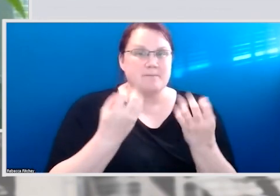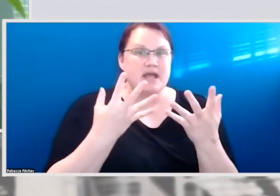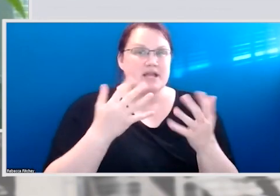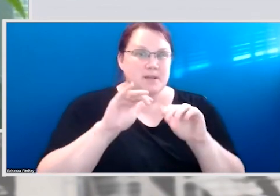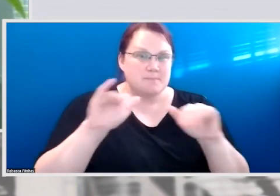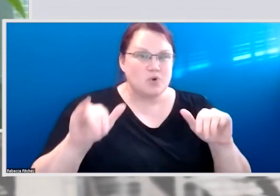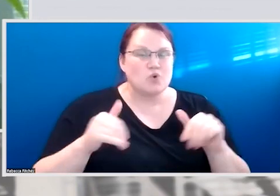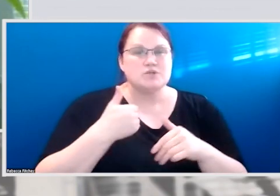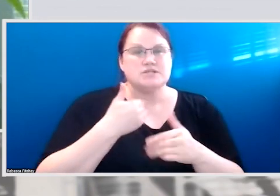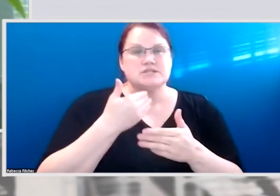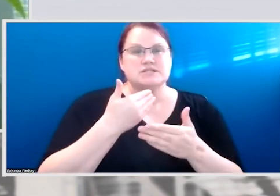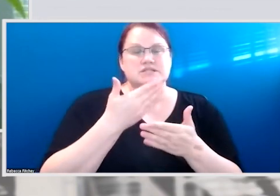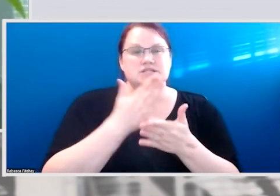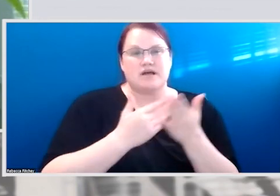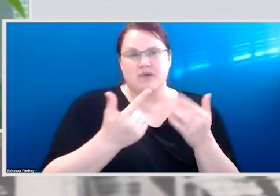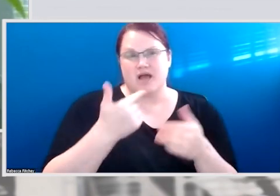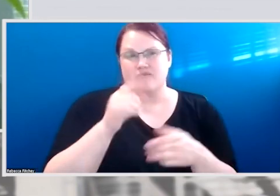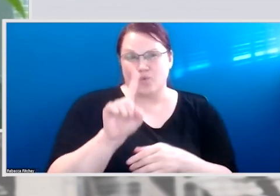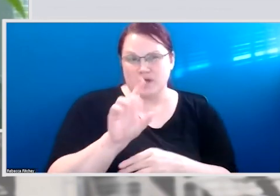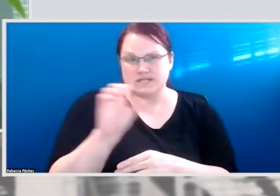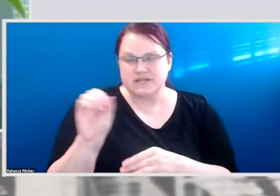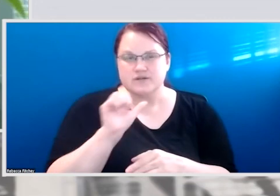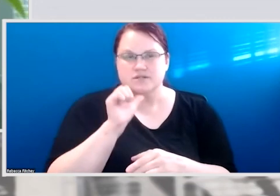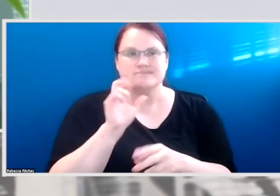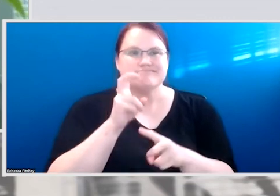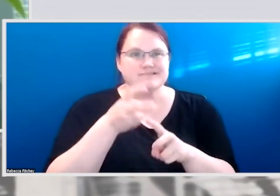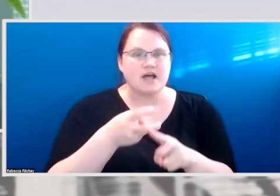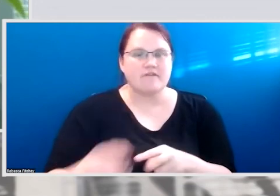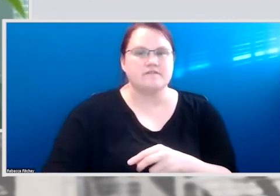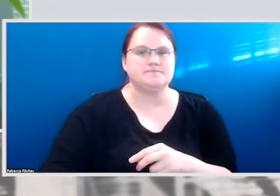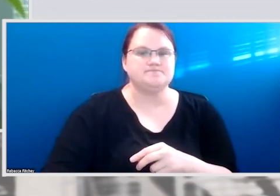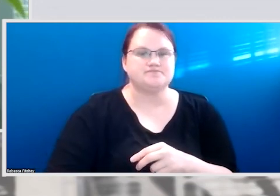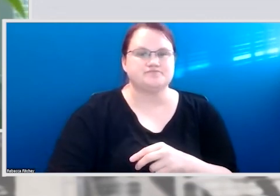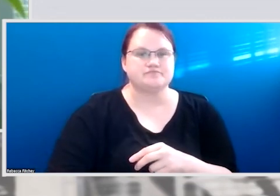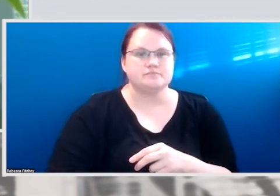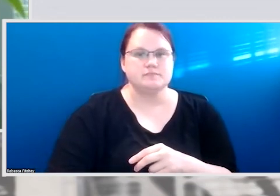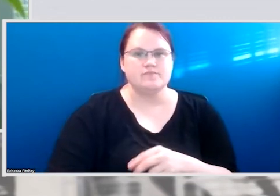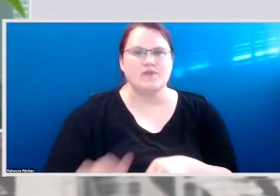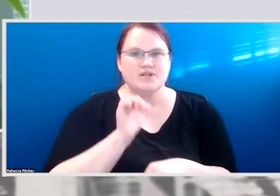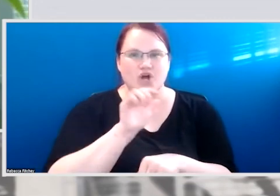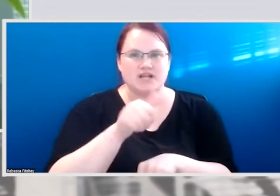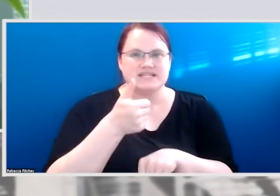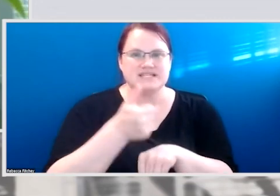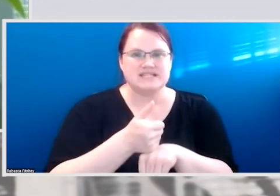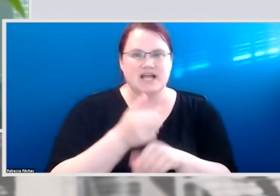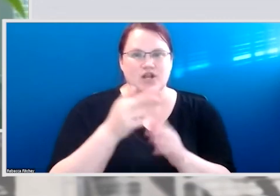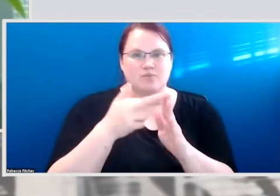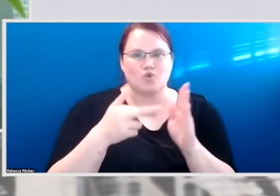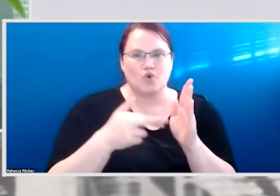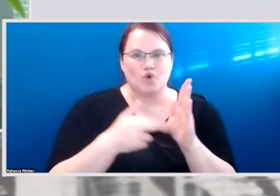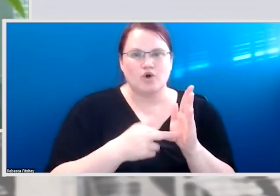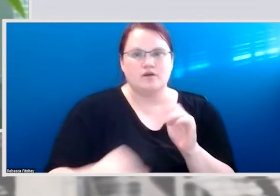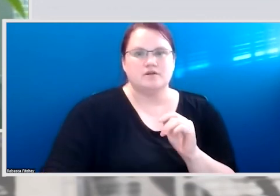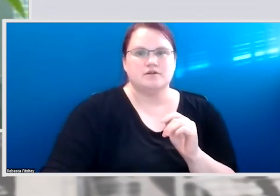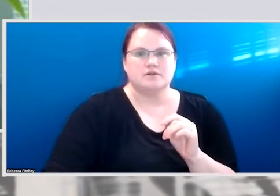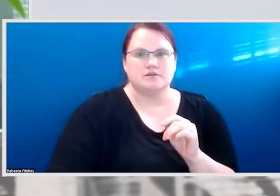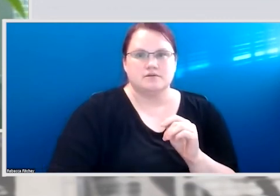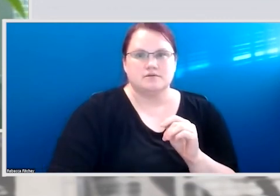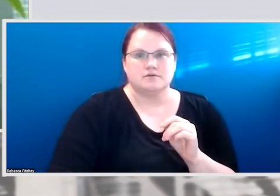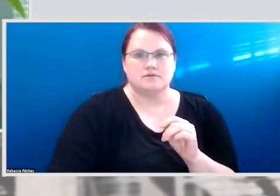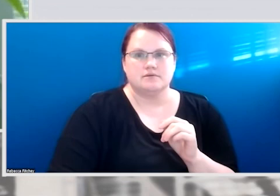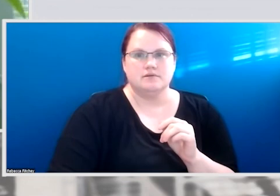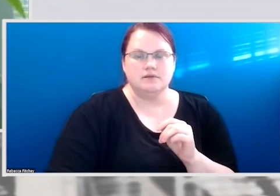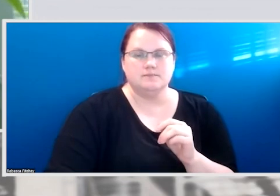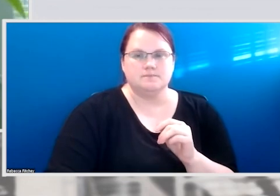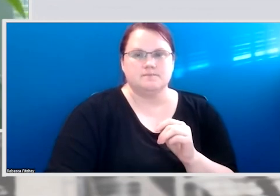or 0. So it's just tough. There's not a set rule in terms of the geography that way. What we try to do is look